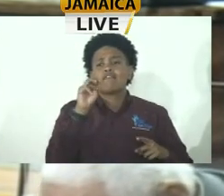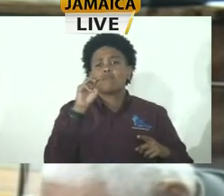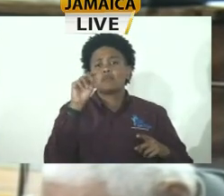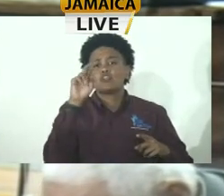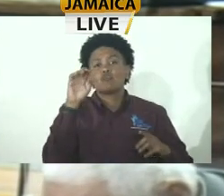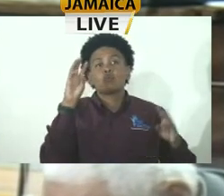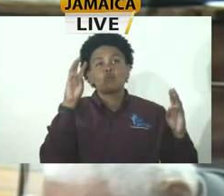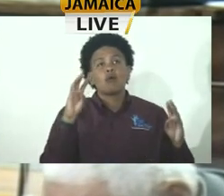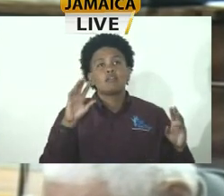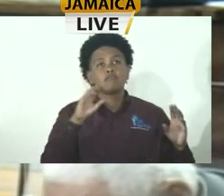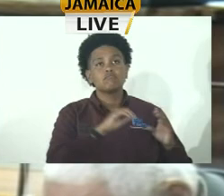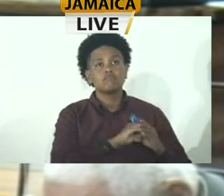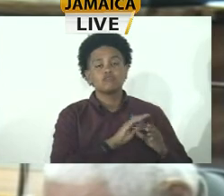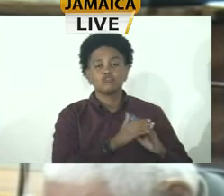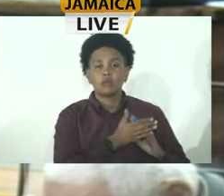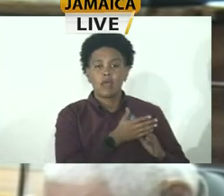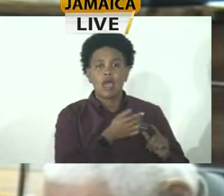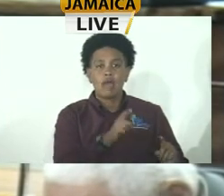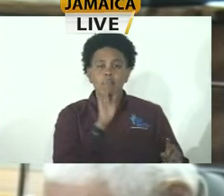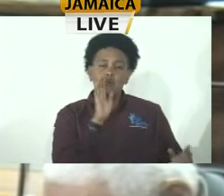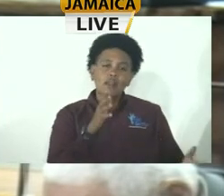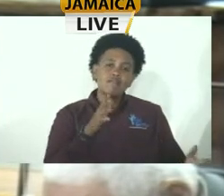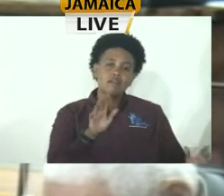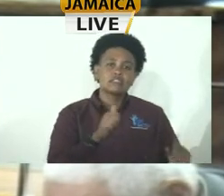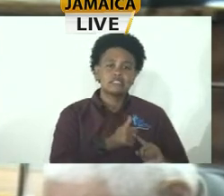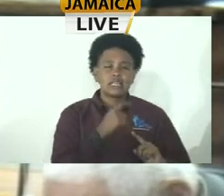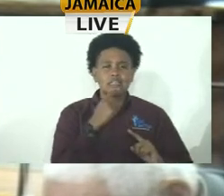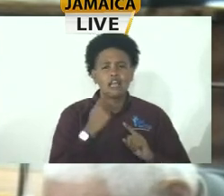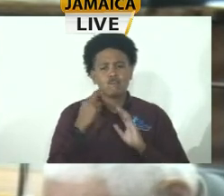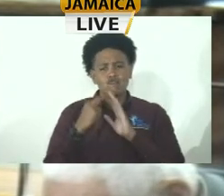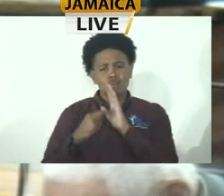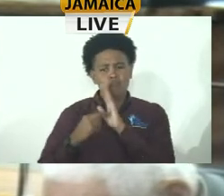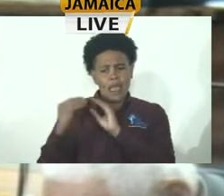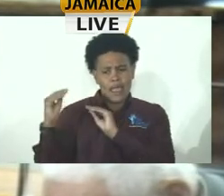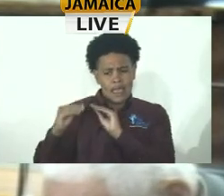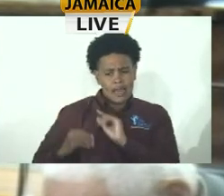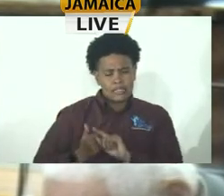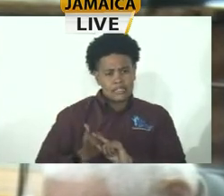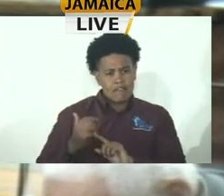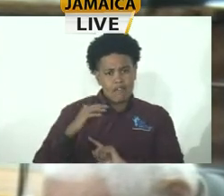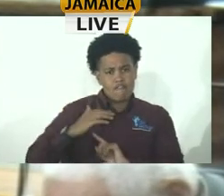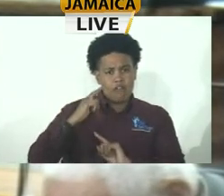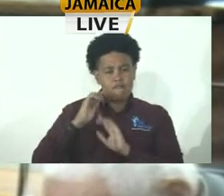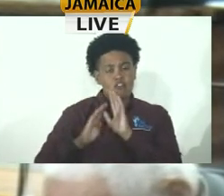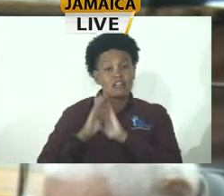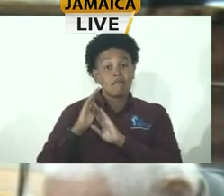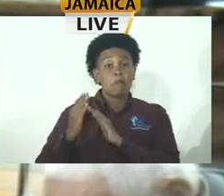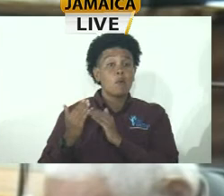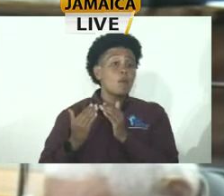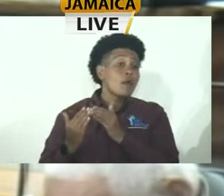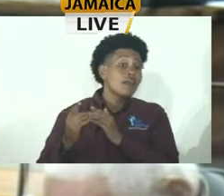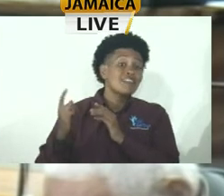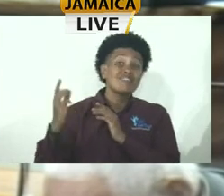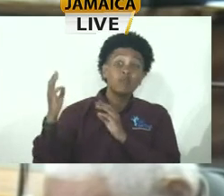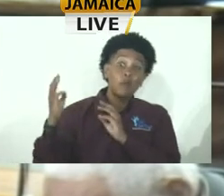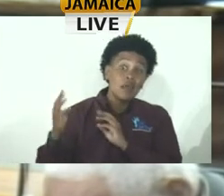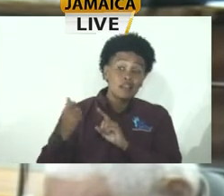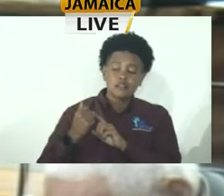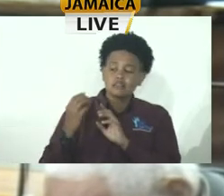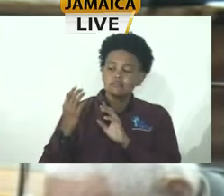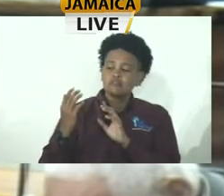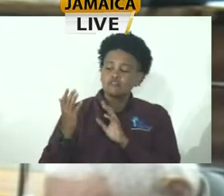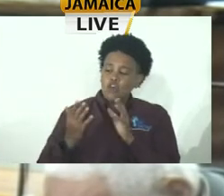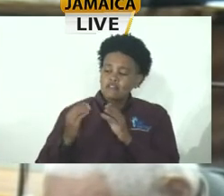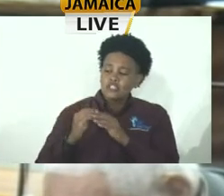jamaica and this will facilitate a regulated environment for the development of weather and climate services in our